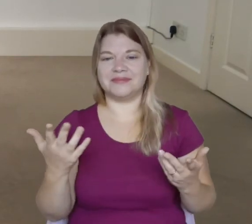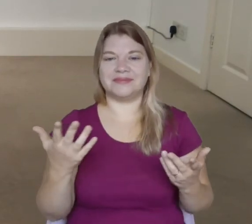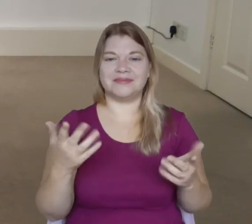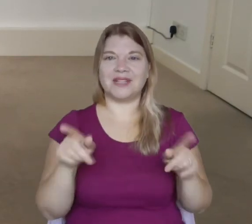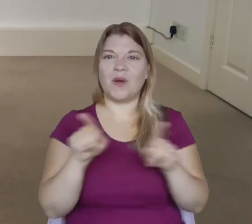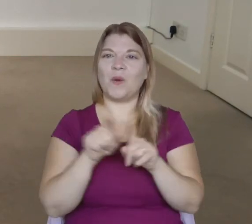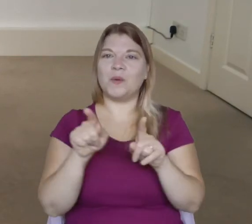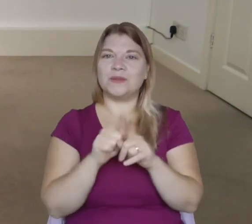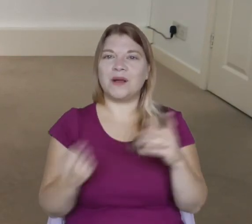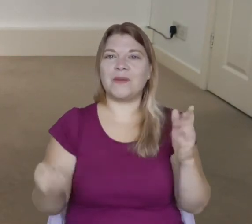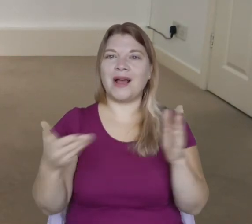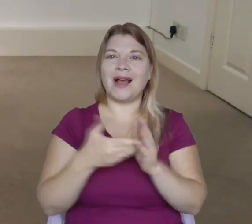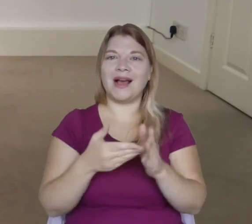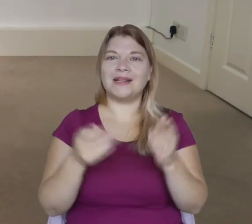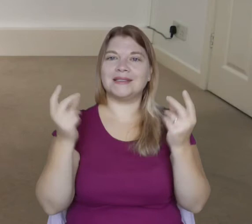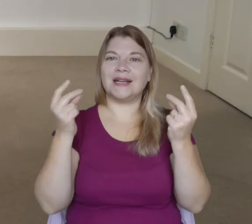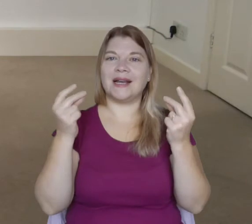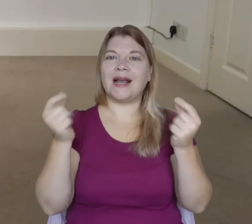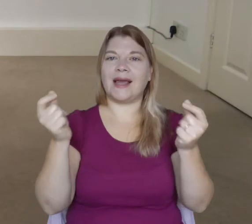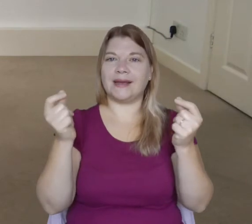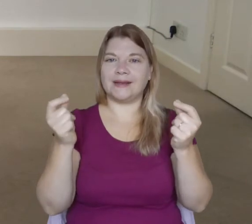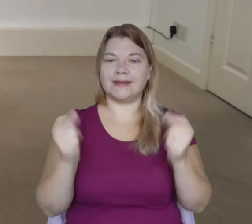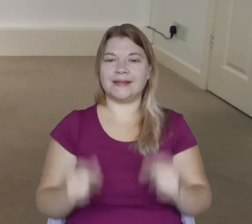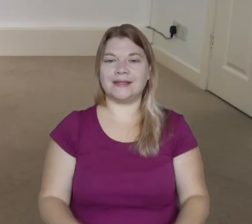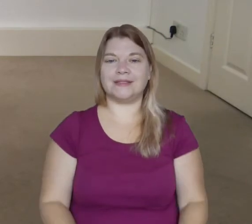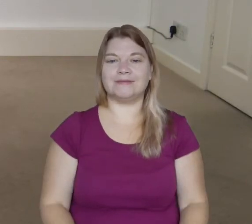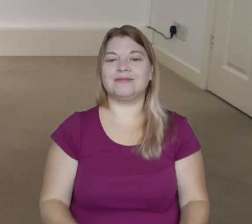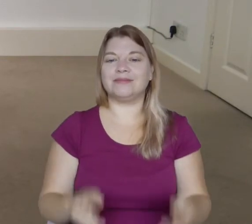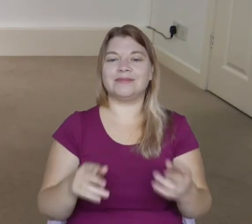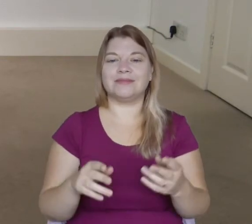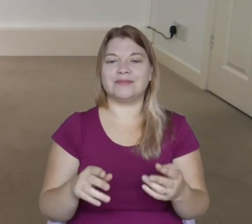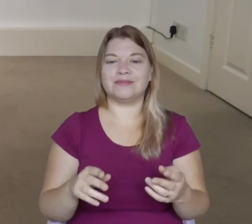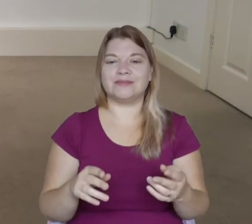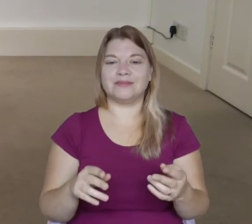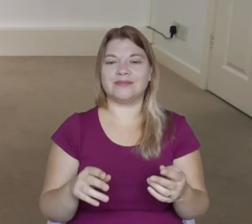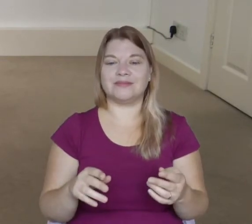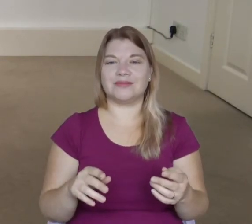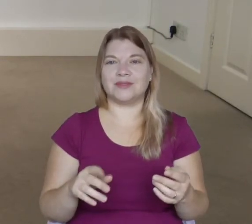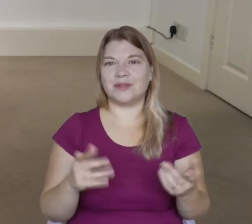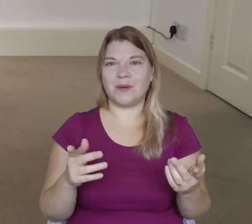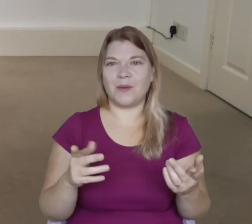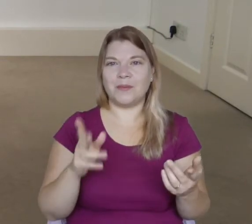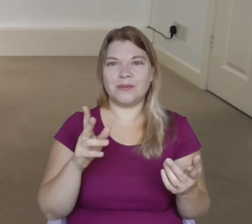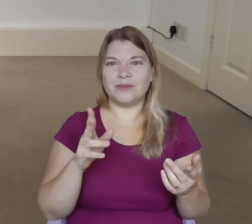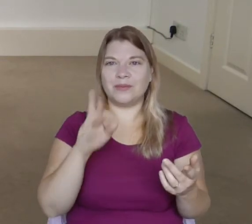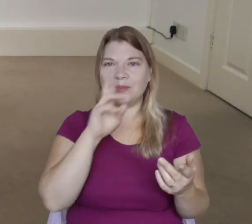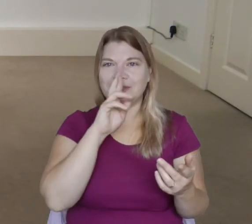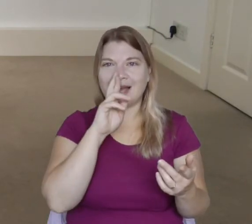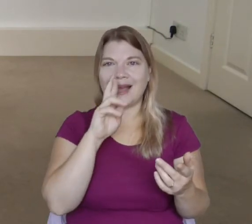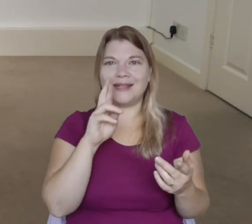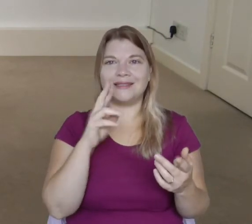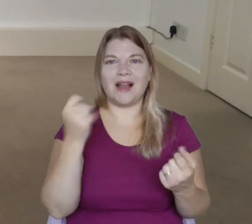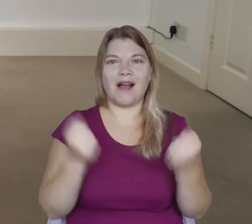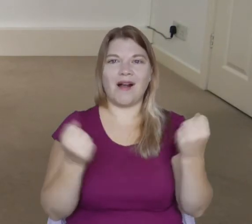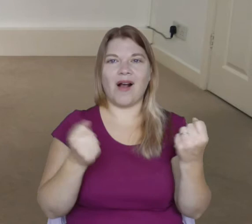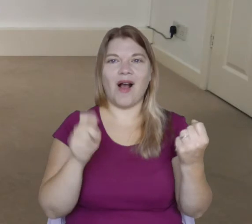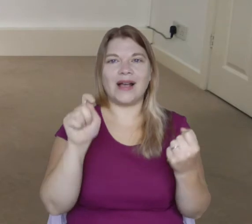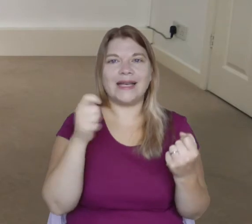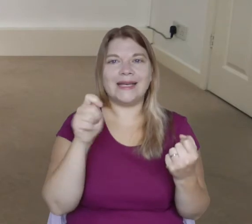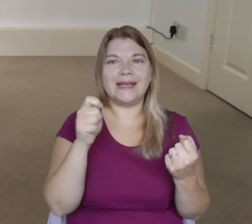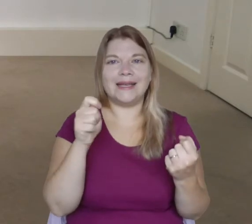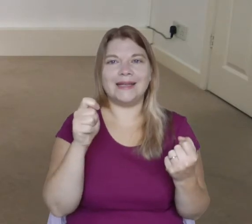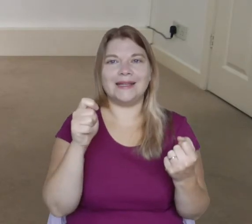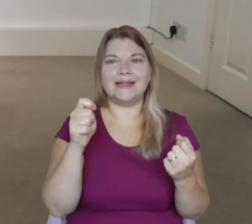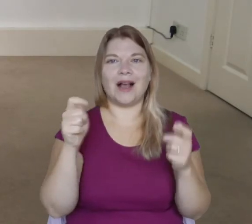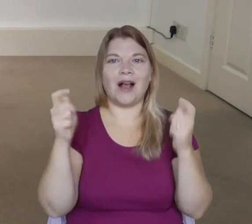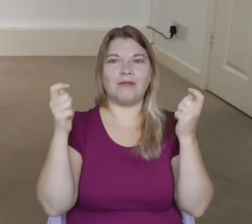a clicking action with my fingers. If you can't click, then you can just imagine like you're holding car keys, holding your house